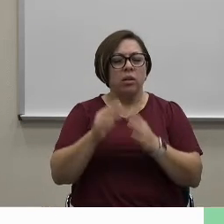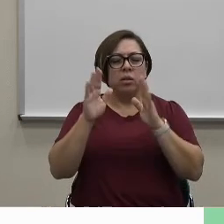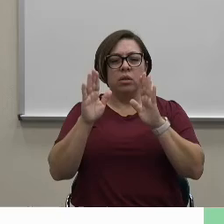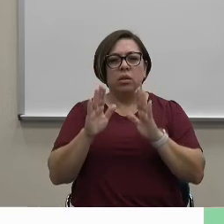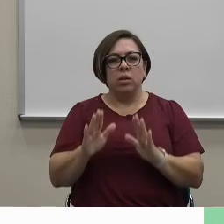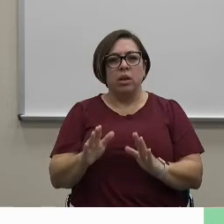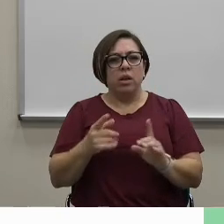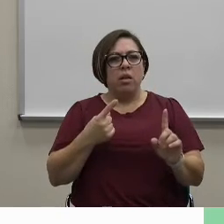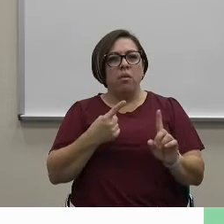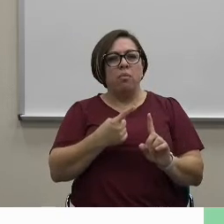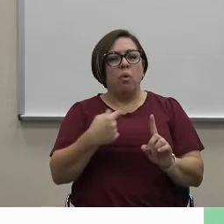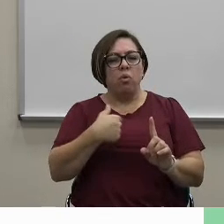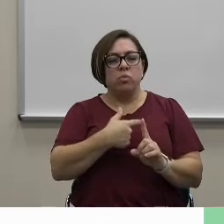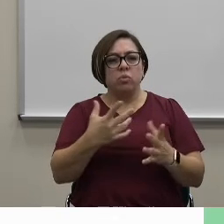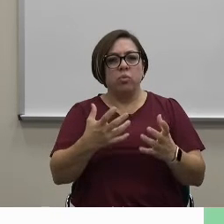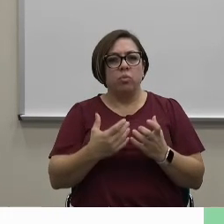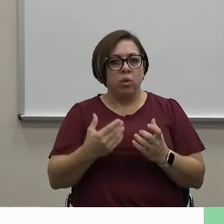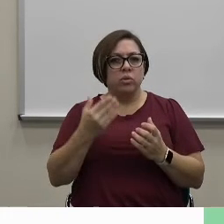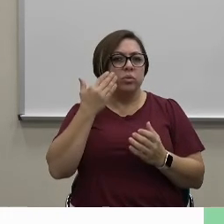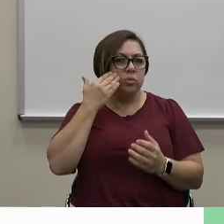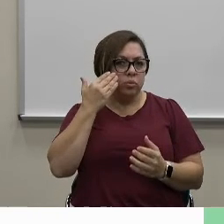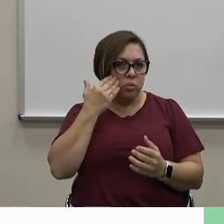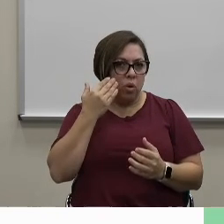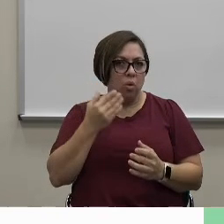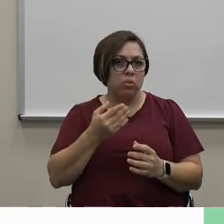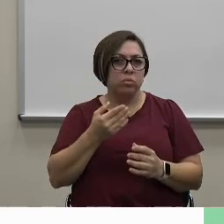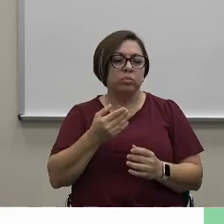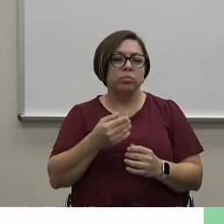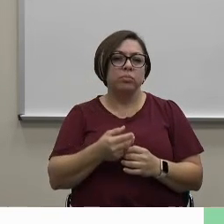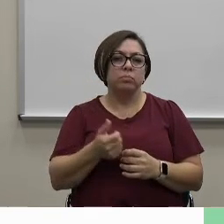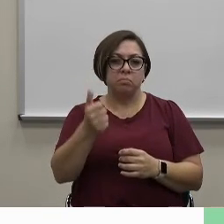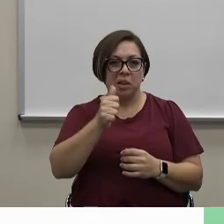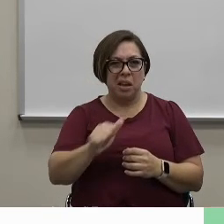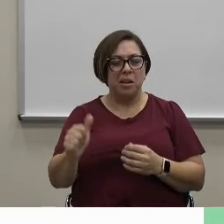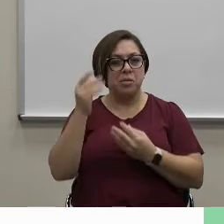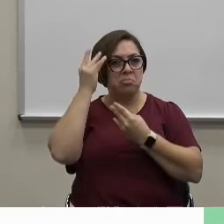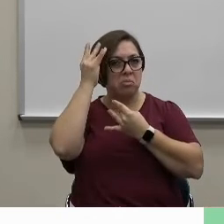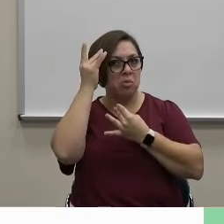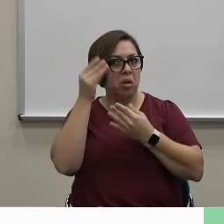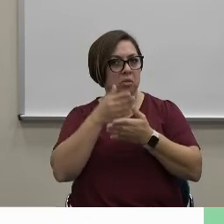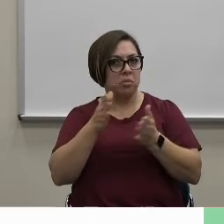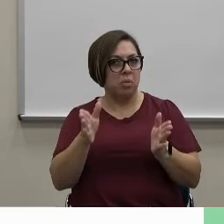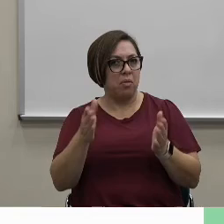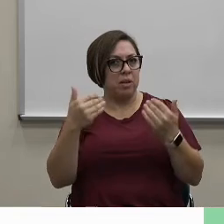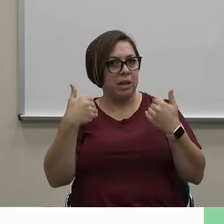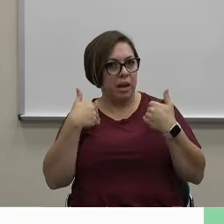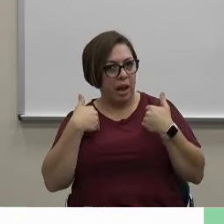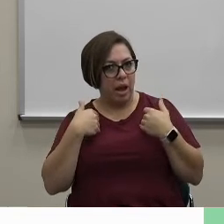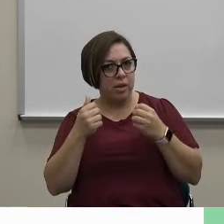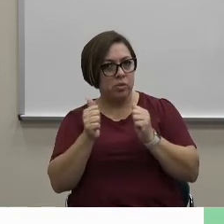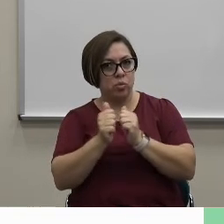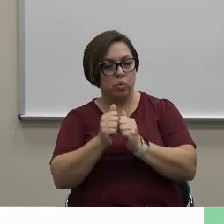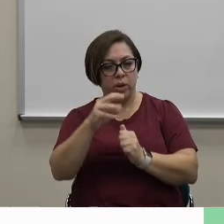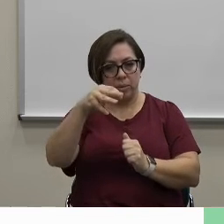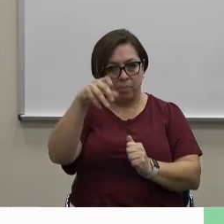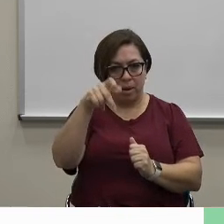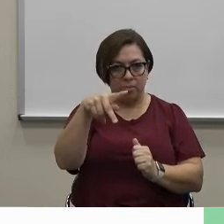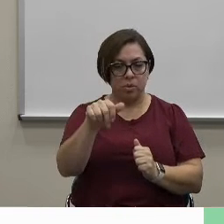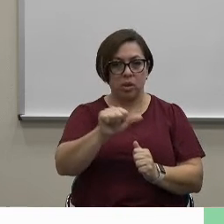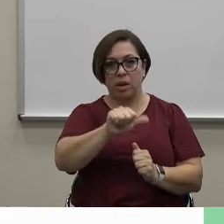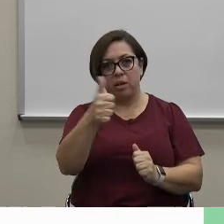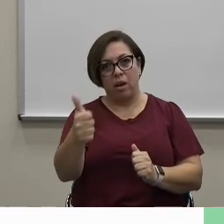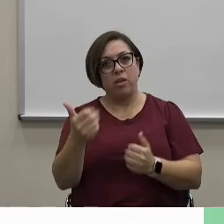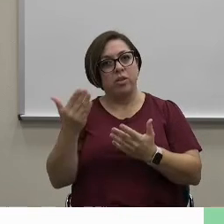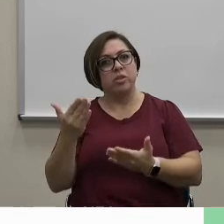would love to hear from you, as well as any other thoughts that the public might have on these maps or other suggestions for